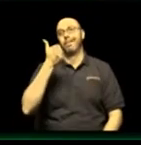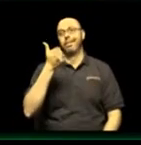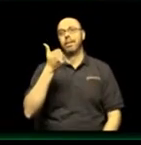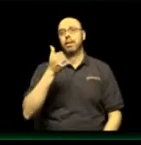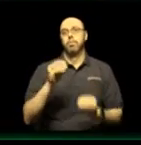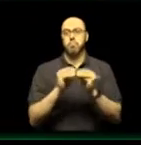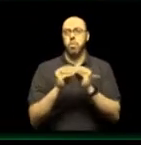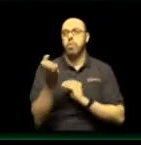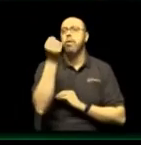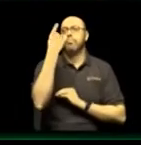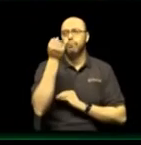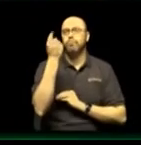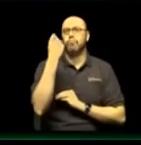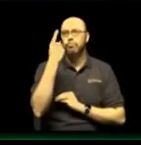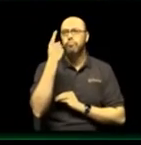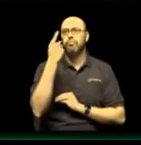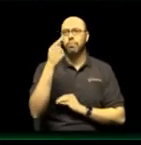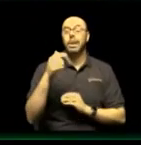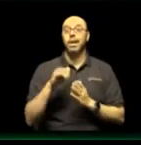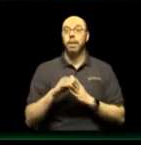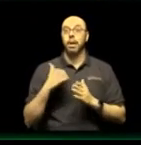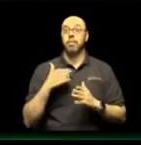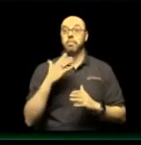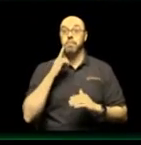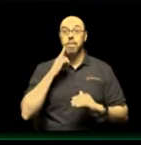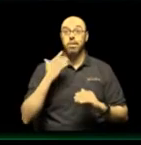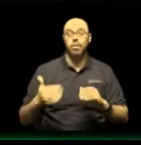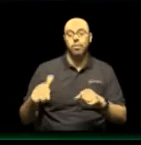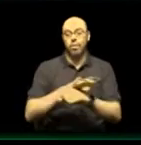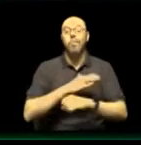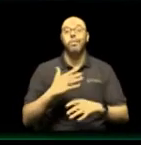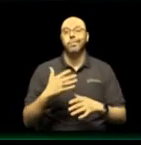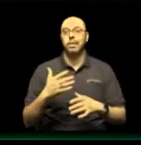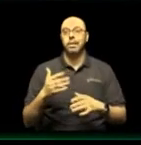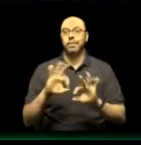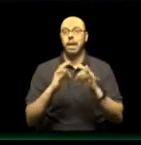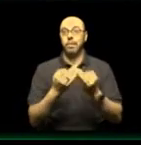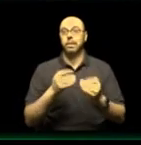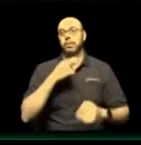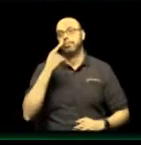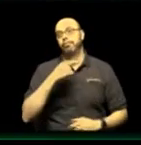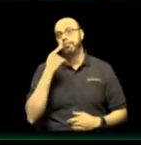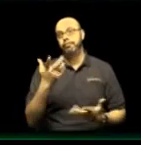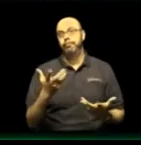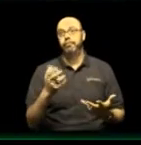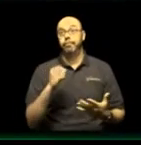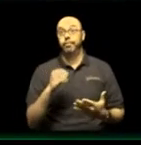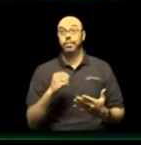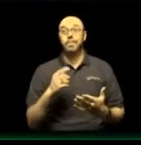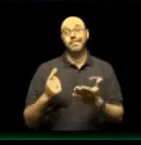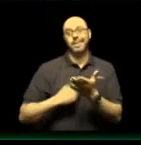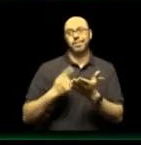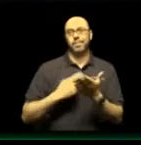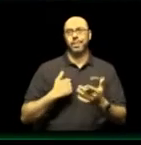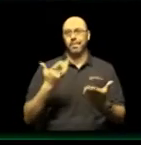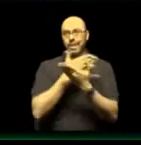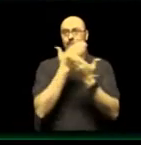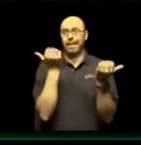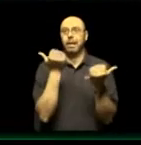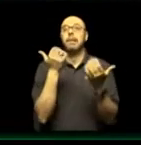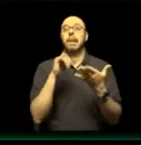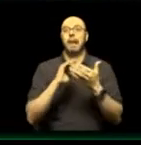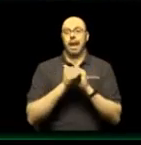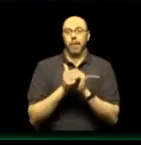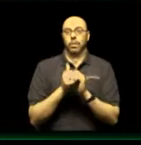more understanding, Mm-hmm. because my whole family, my whole friend is hearing, Mm-hmm. so sometimes I forget how